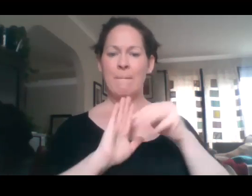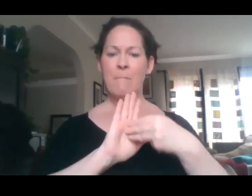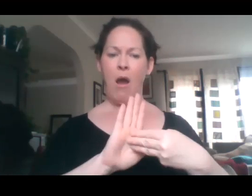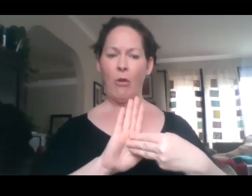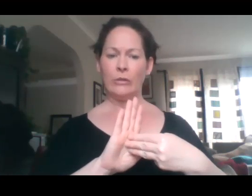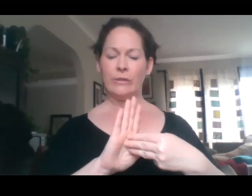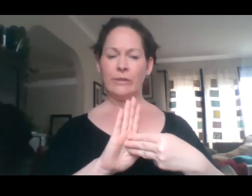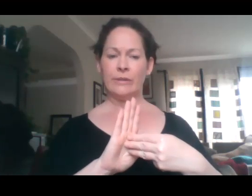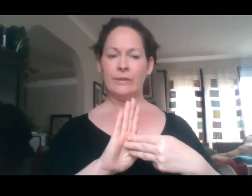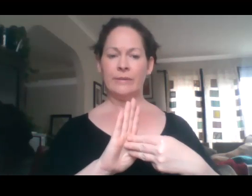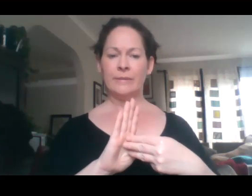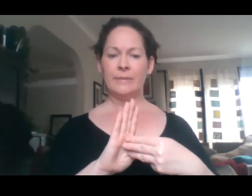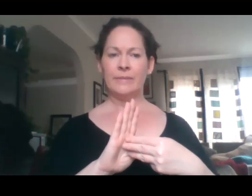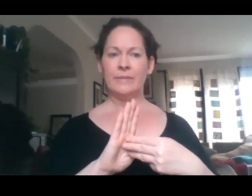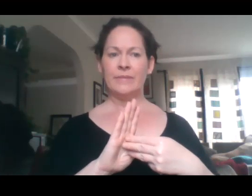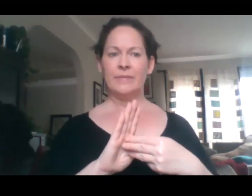Right?